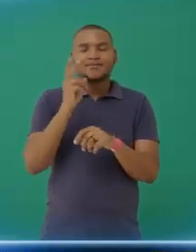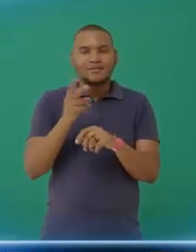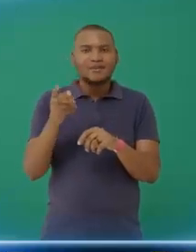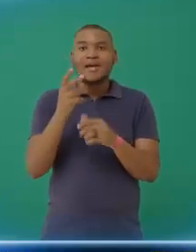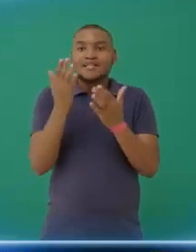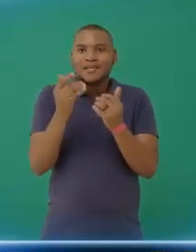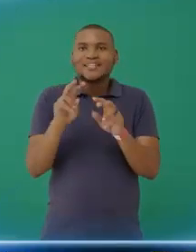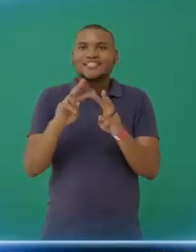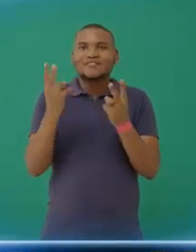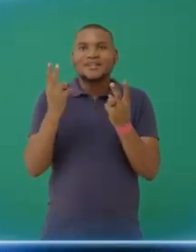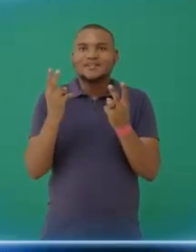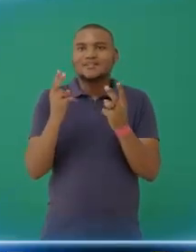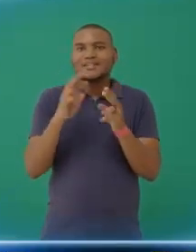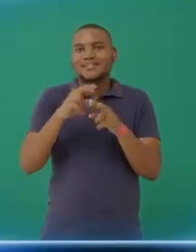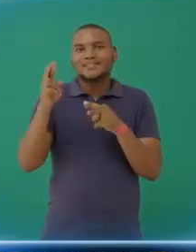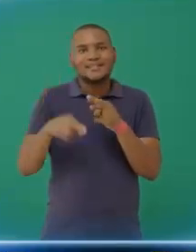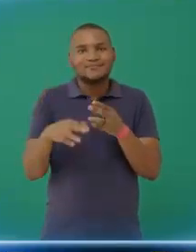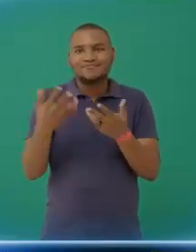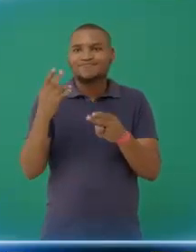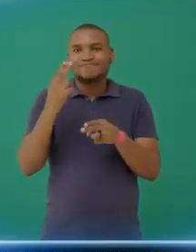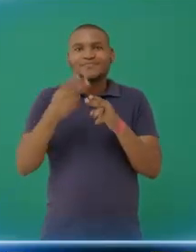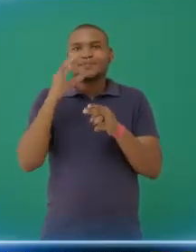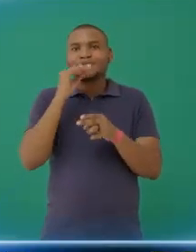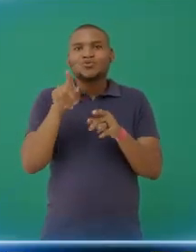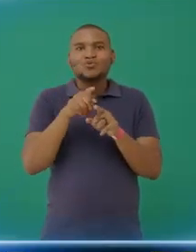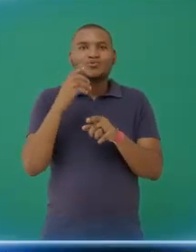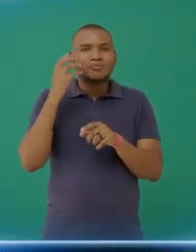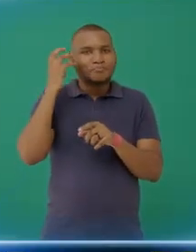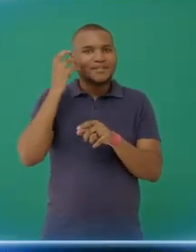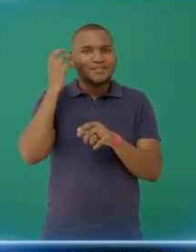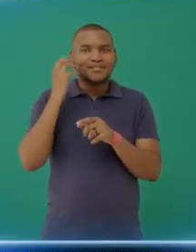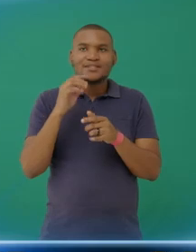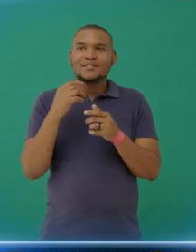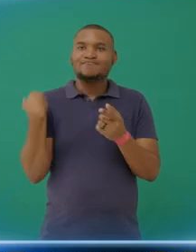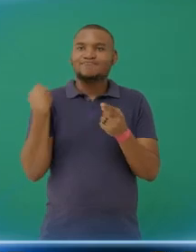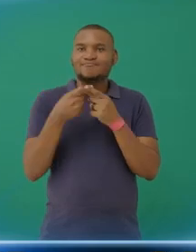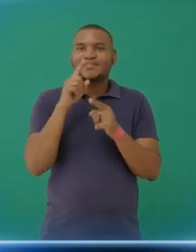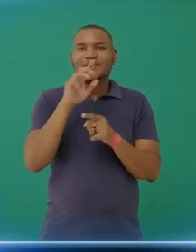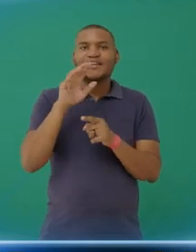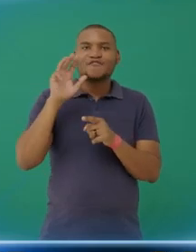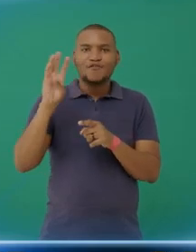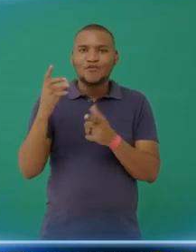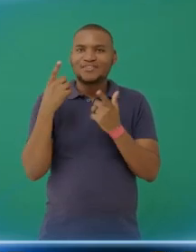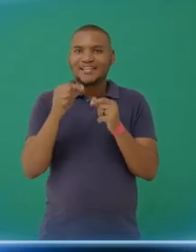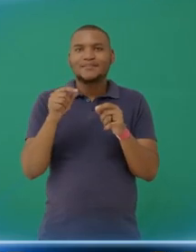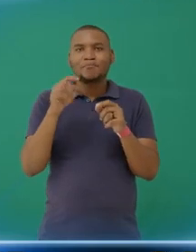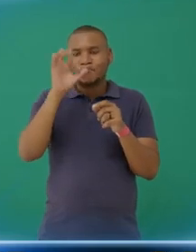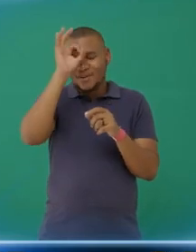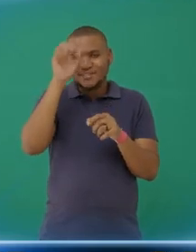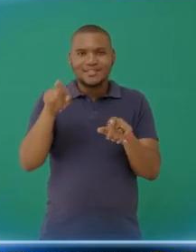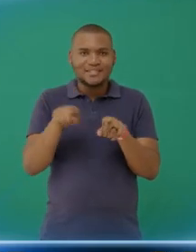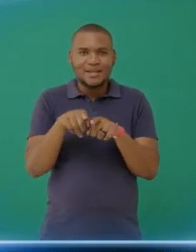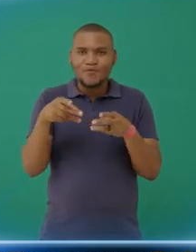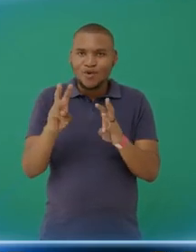expecting different results, it ultimately speaks to insanity. And since 1994, we've done policing the same way. We would